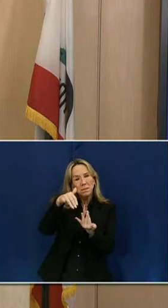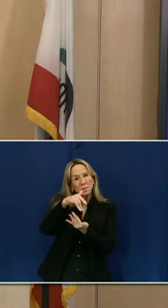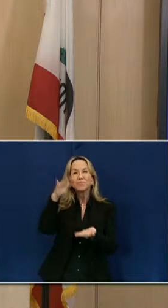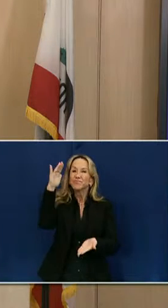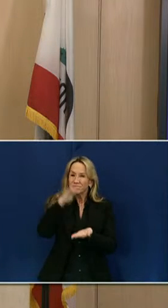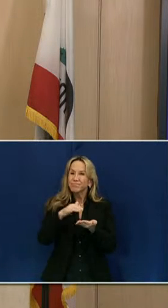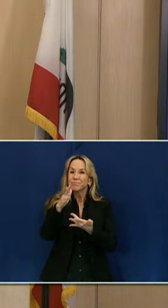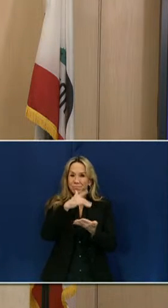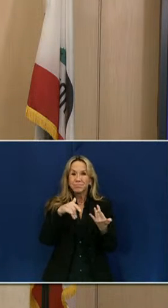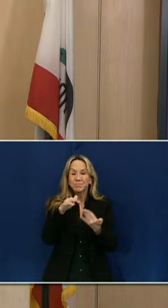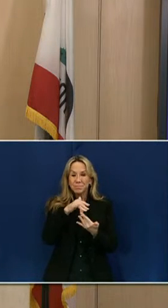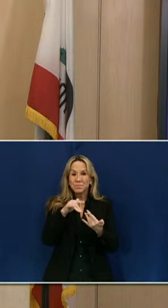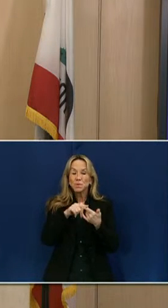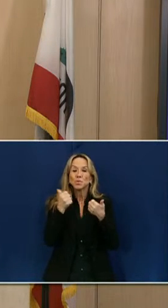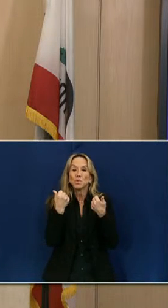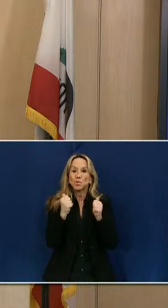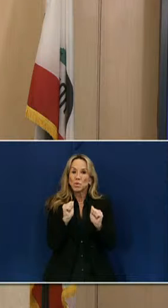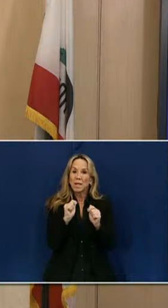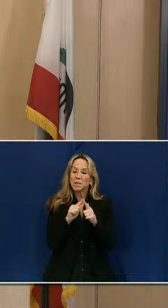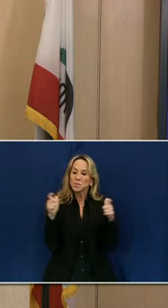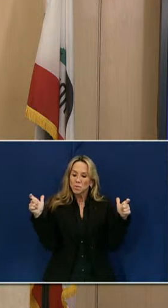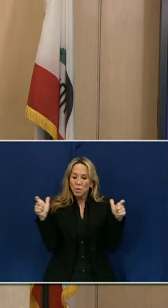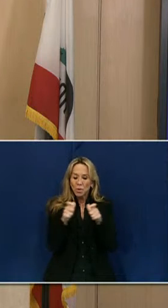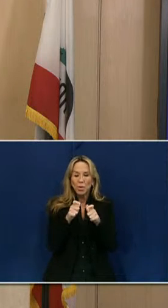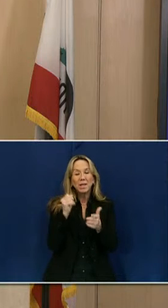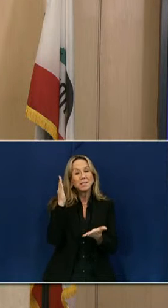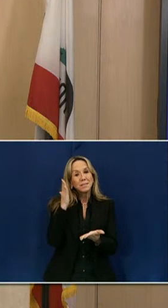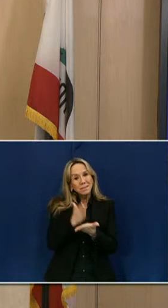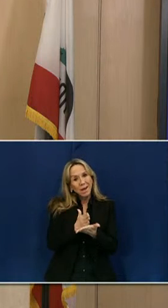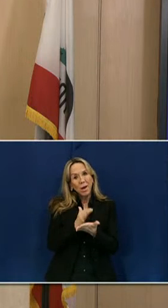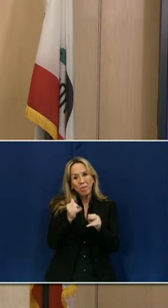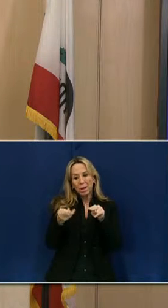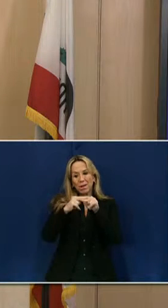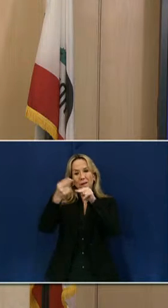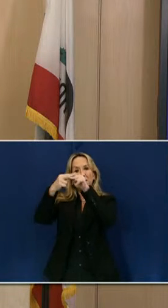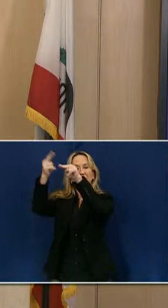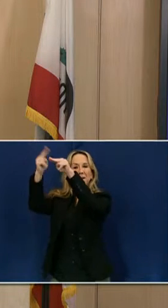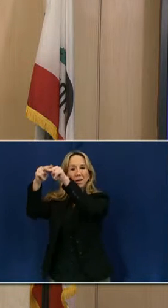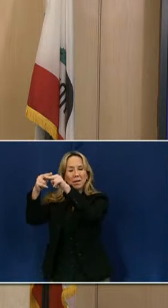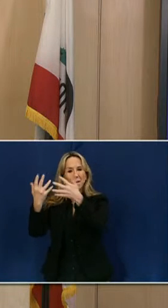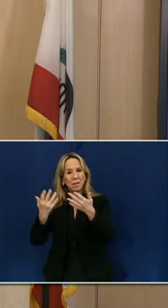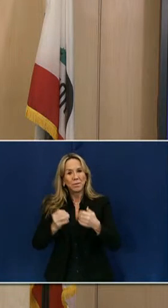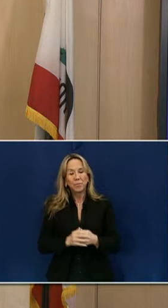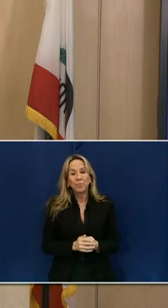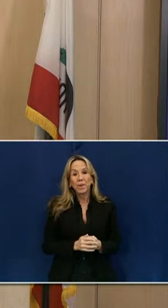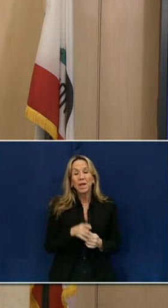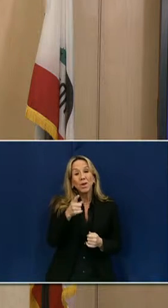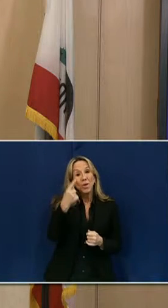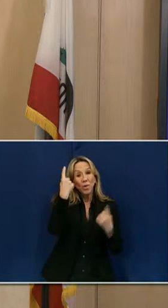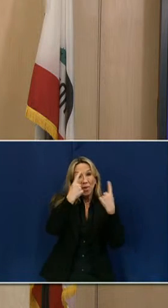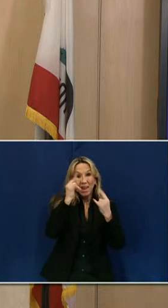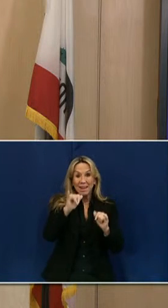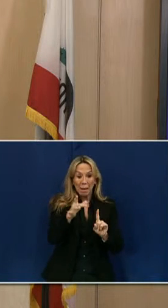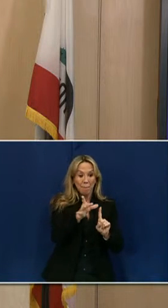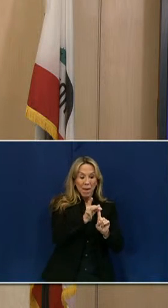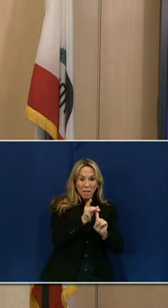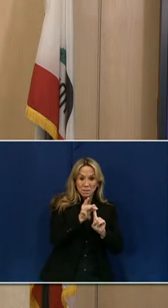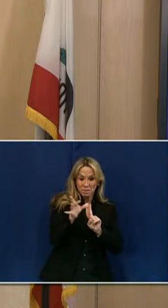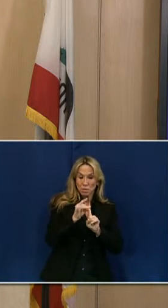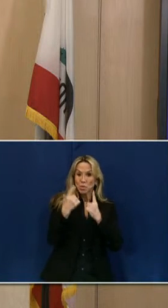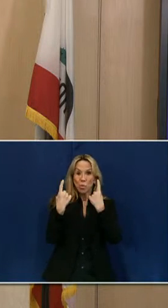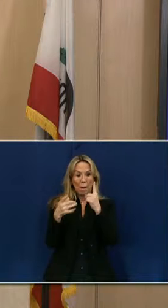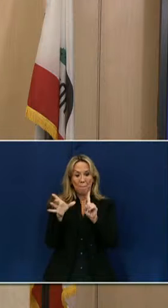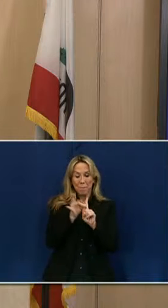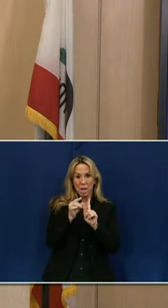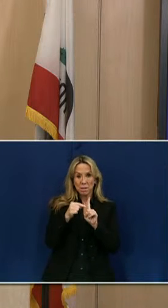another in an effort to try and stop the spread and trajectory. When you think about every positive case, right, transmitting it